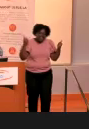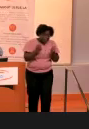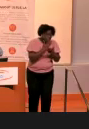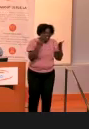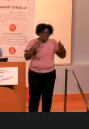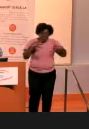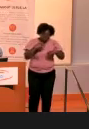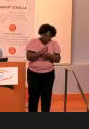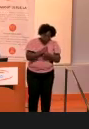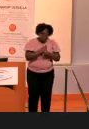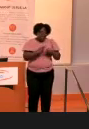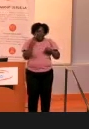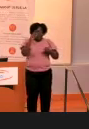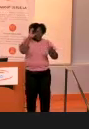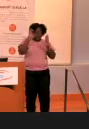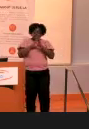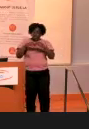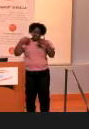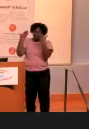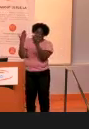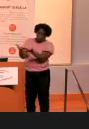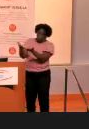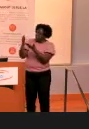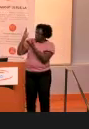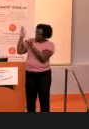said in one image, this is it.